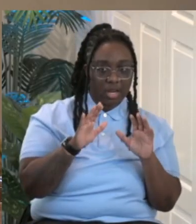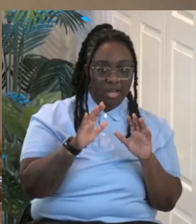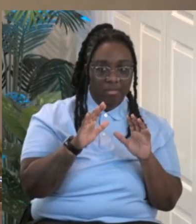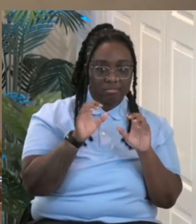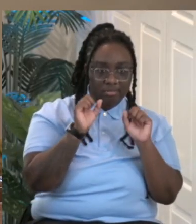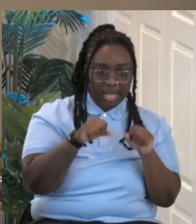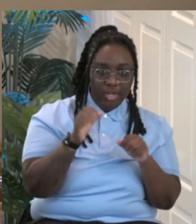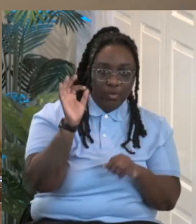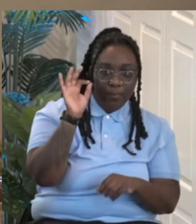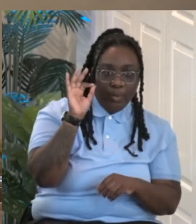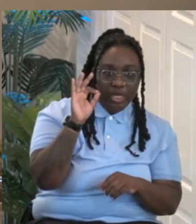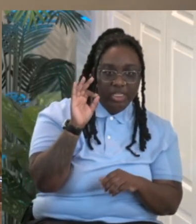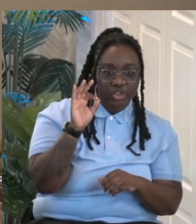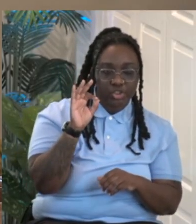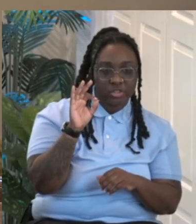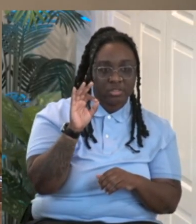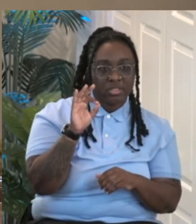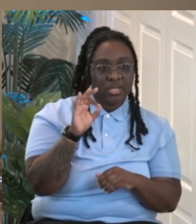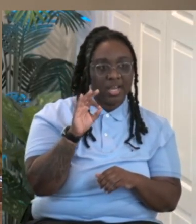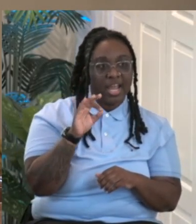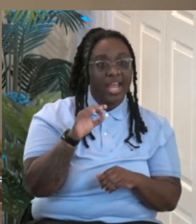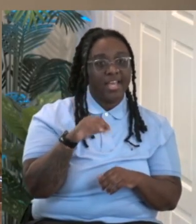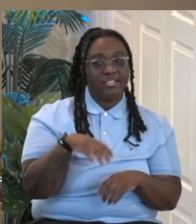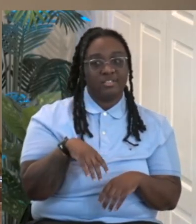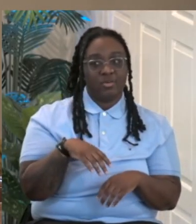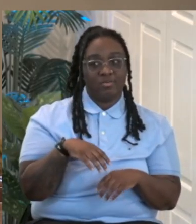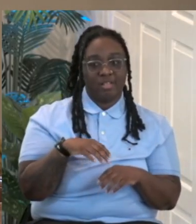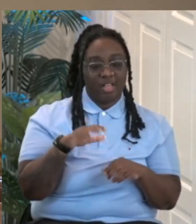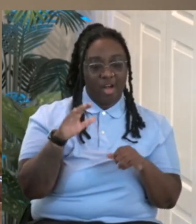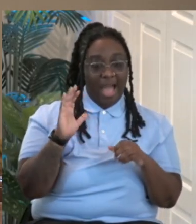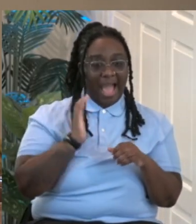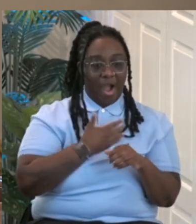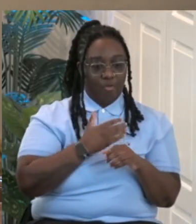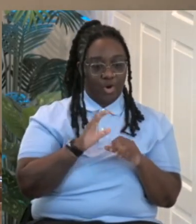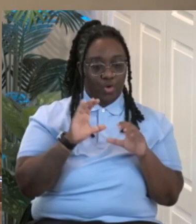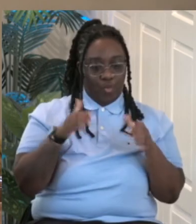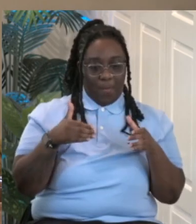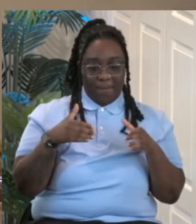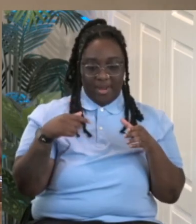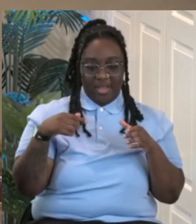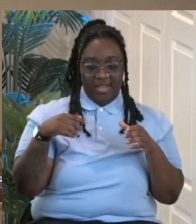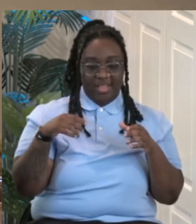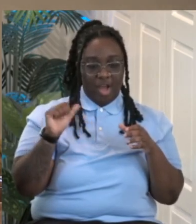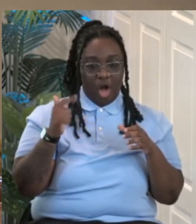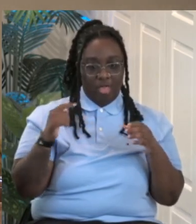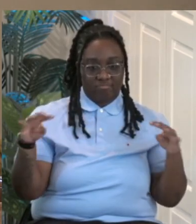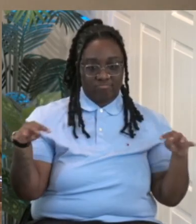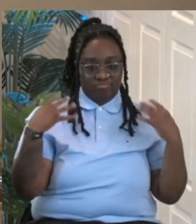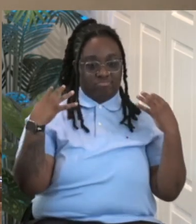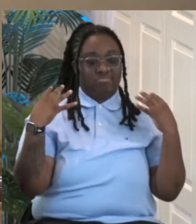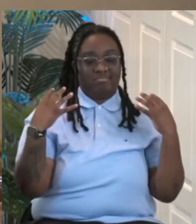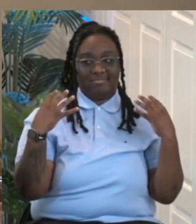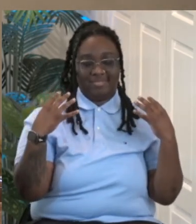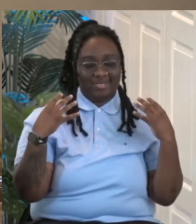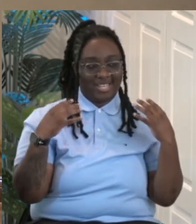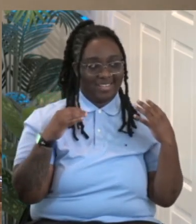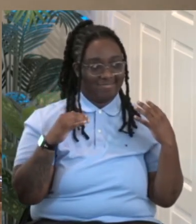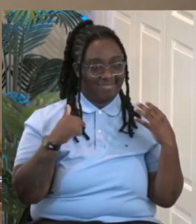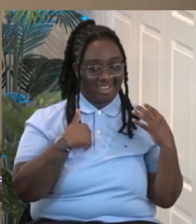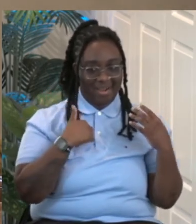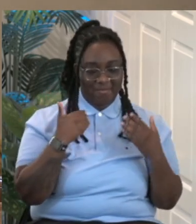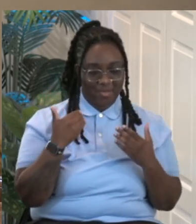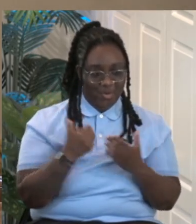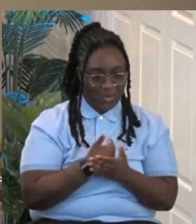why. I'm brand new. But they turned to Reverend Gerald, probably because I had a mouth. I was always talking. So